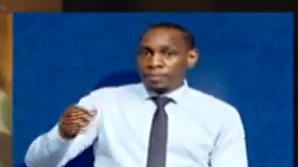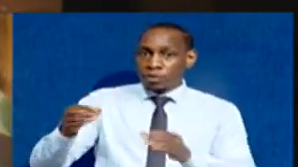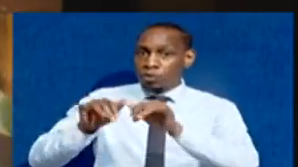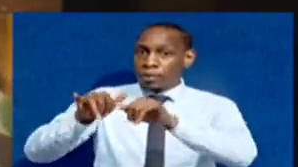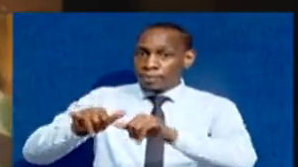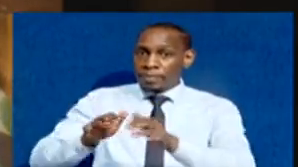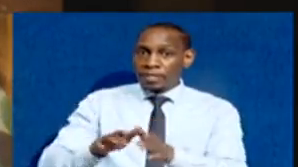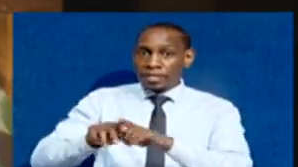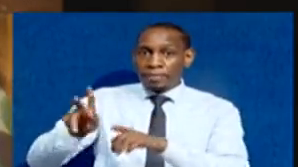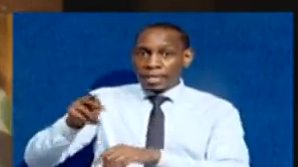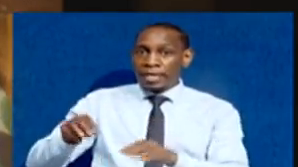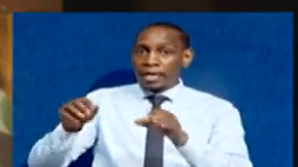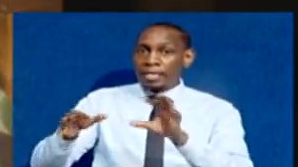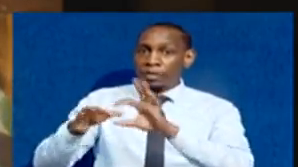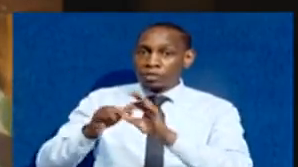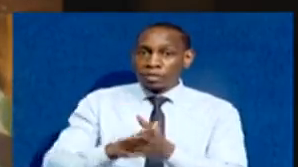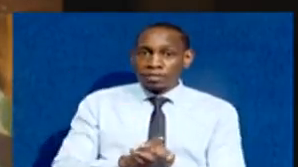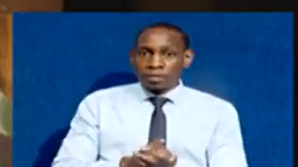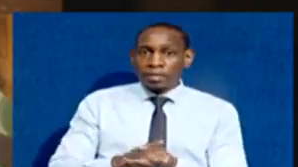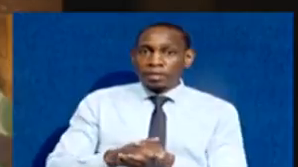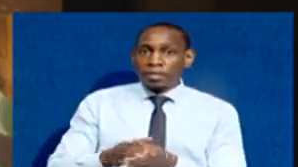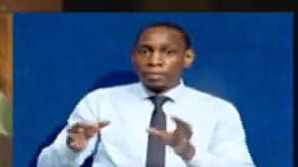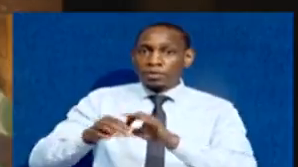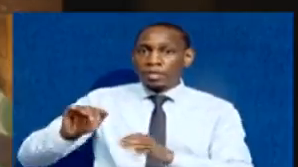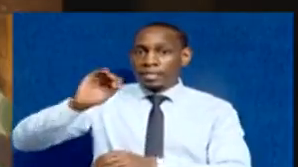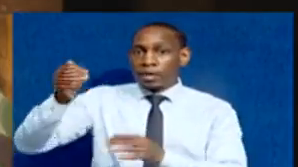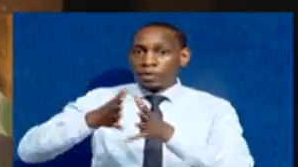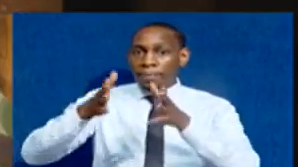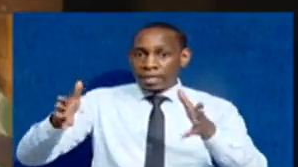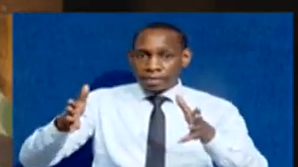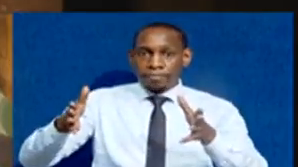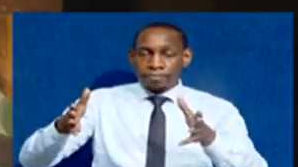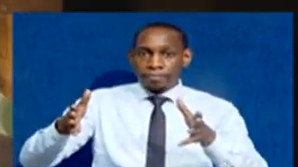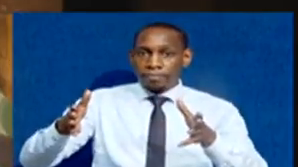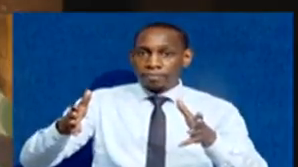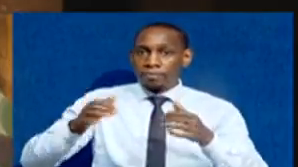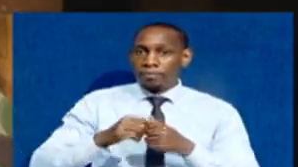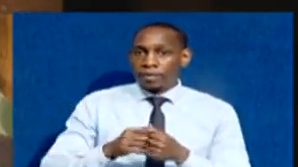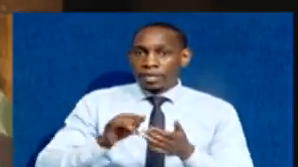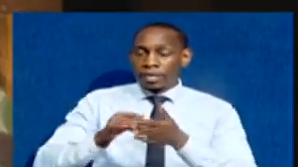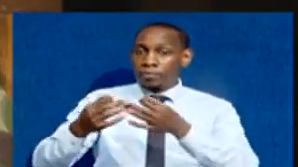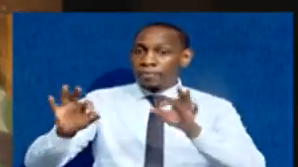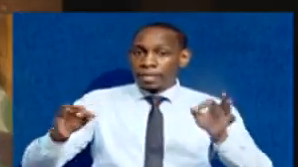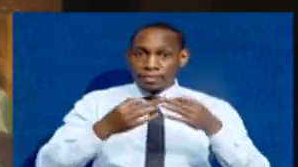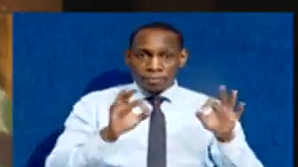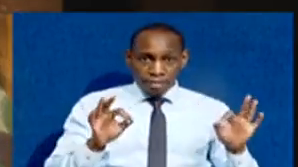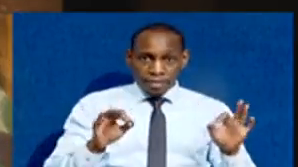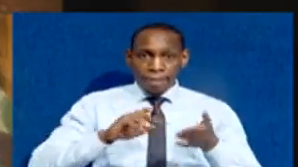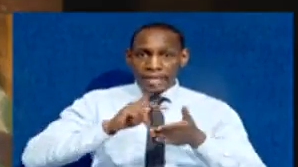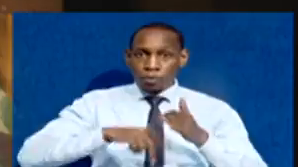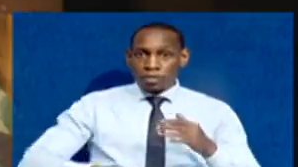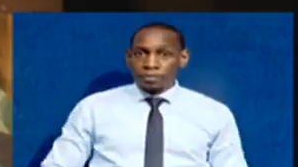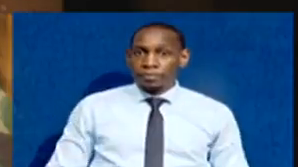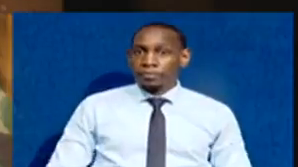AMISOM, we are in Kismayu, we are in major cities, towns that we've been able to liberate. And